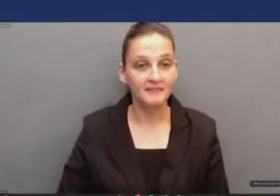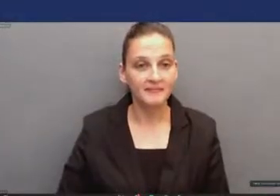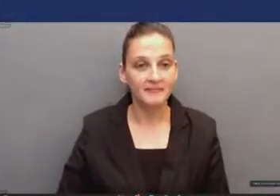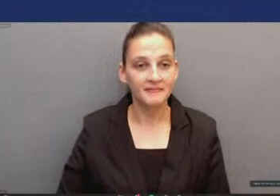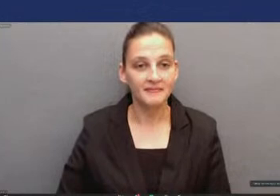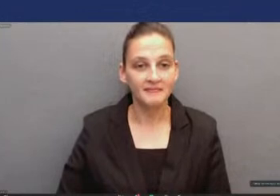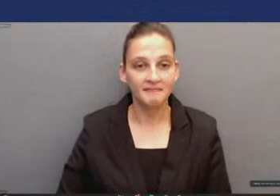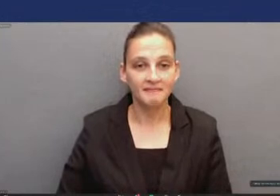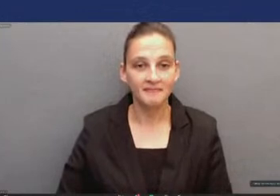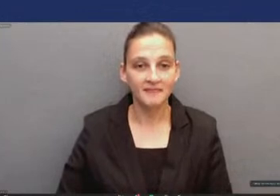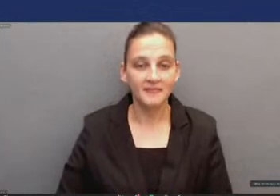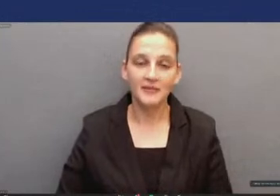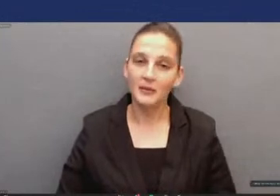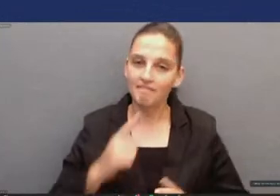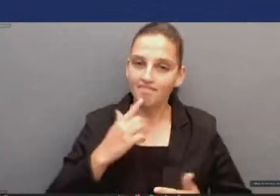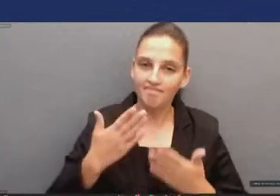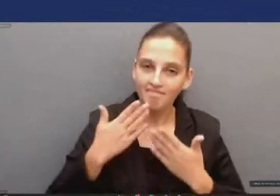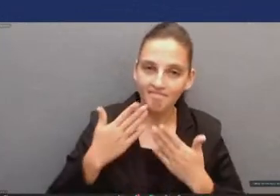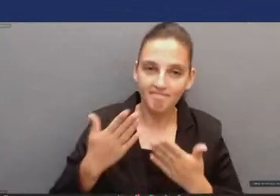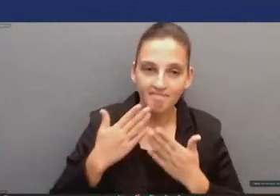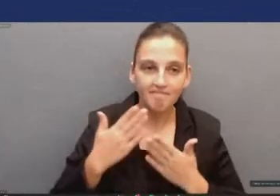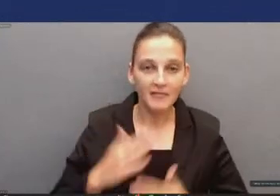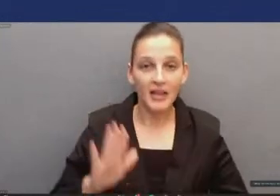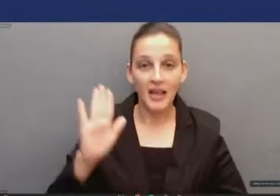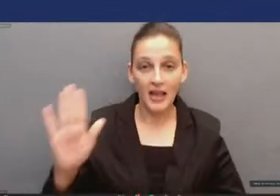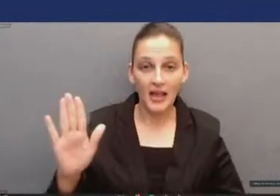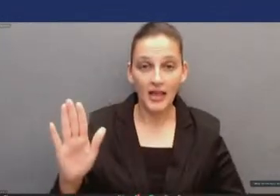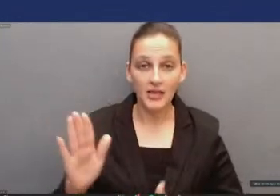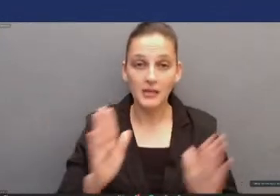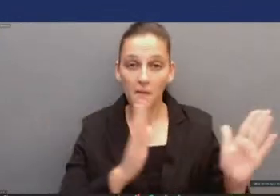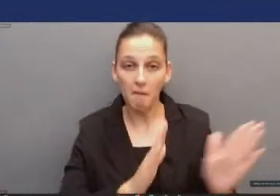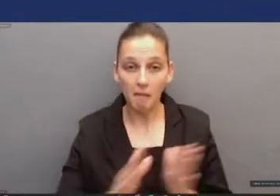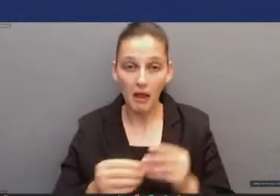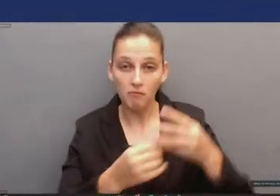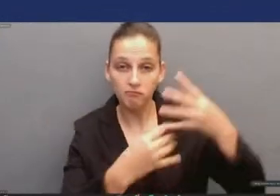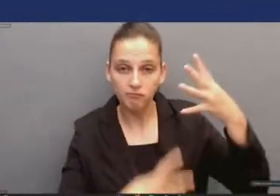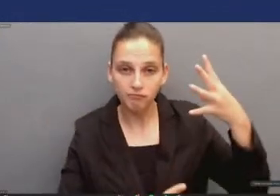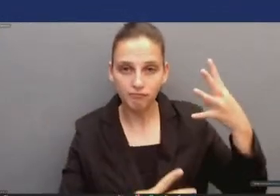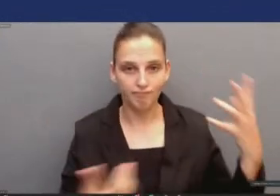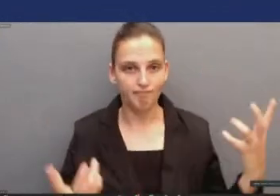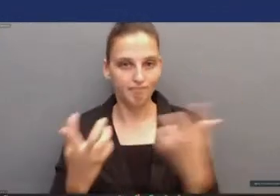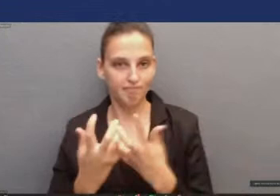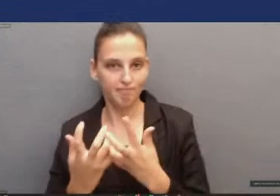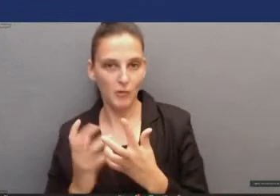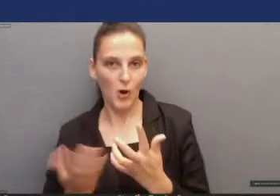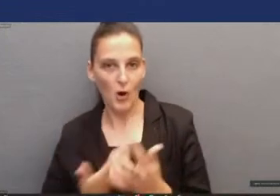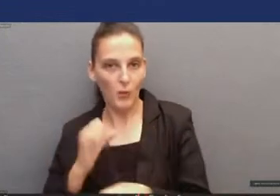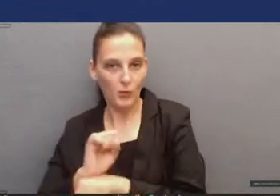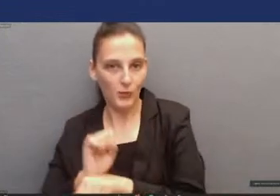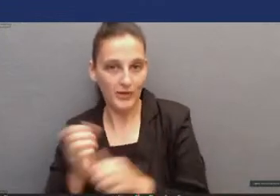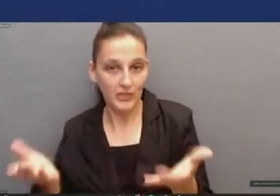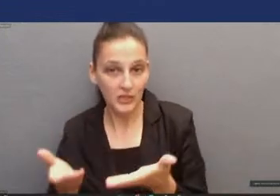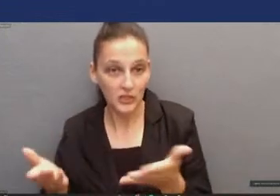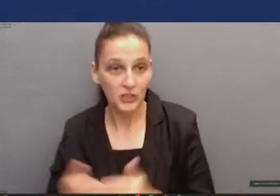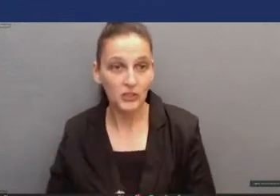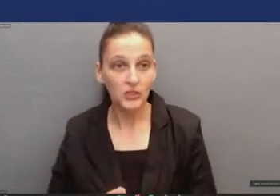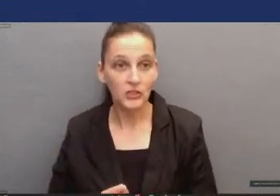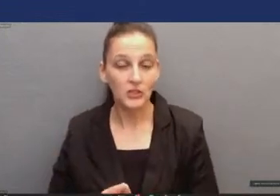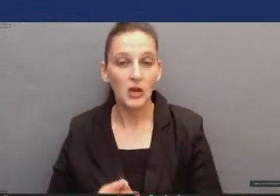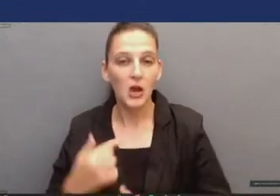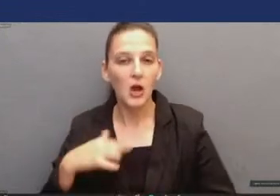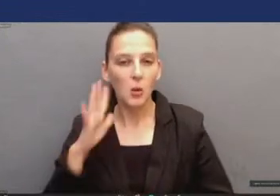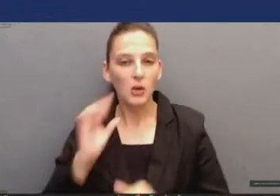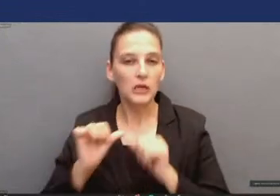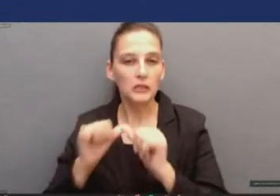So grateful. And that vision that aligns so well with the work that we're doing here. And as we continue our conversation